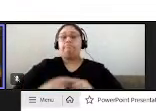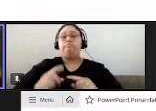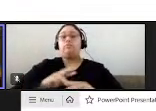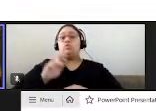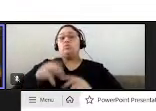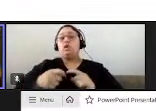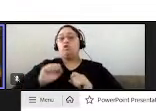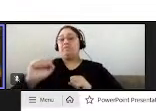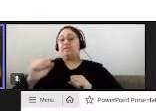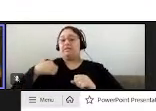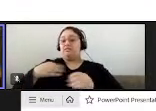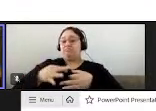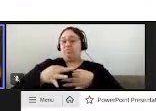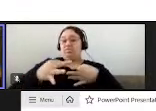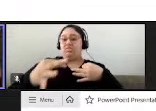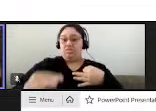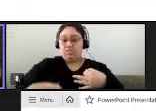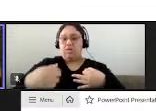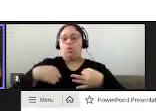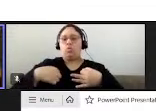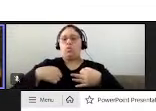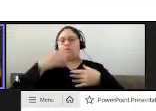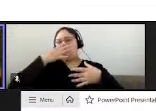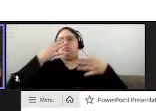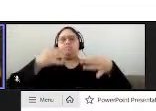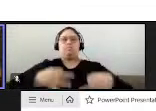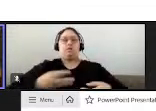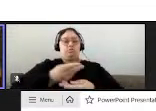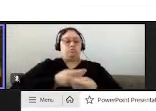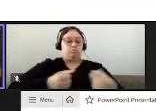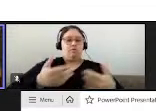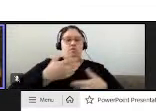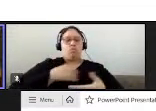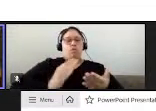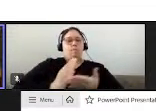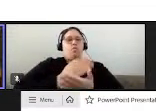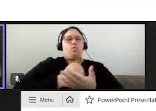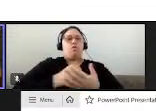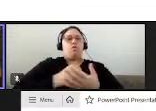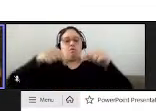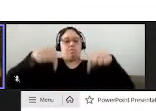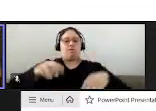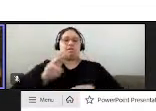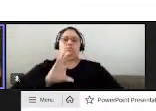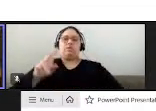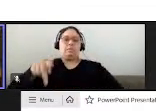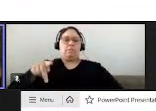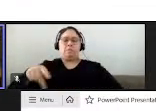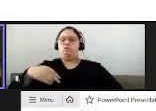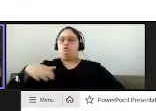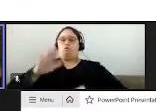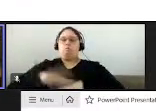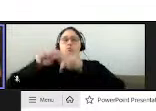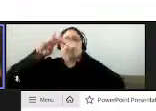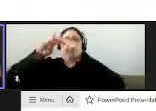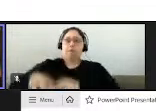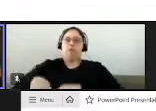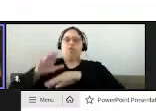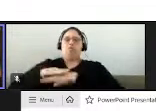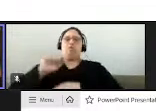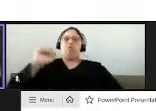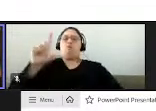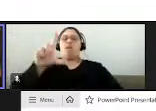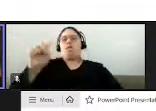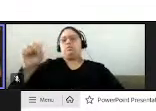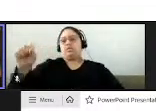of that delay, we resolved that we would procure it from WCPP and no longer rely on the LSS